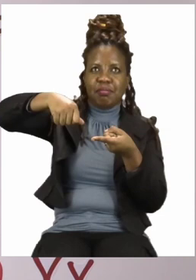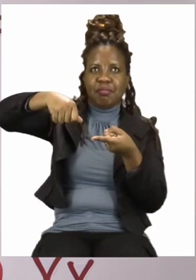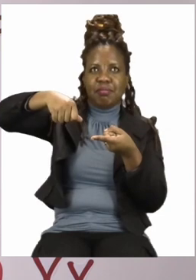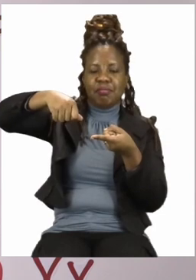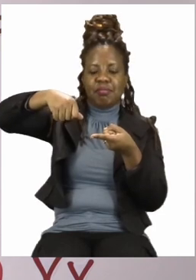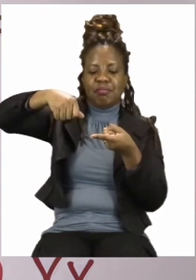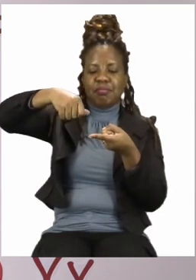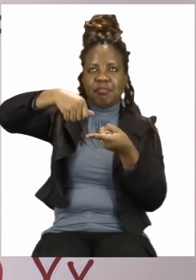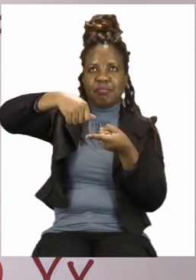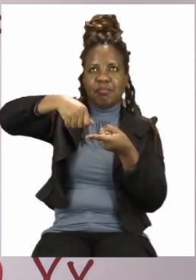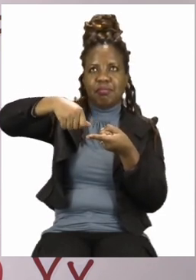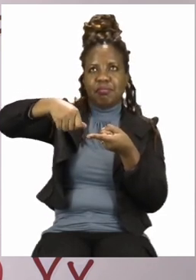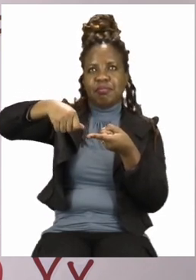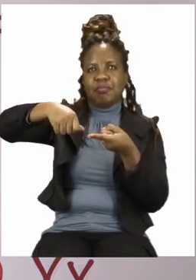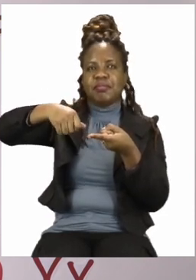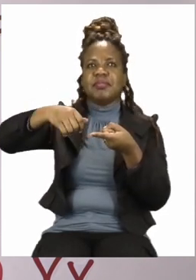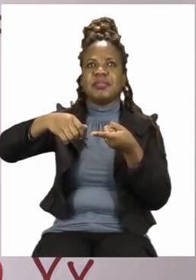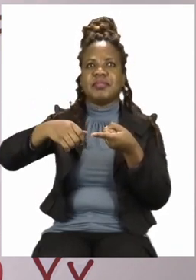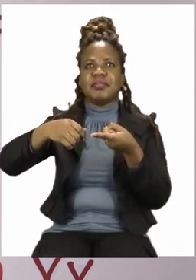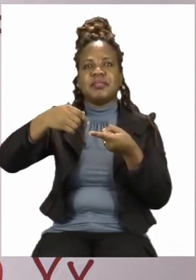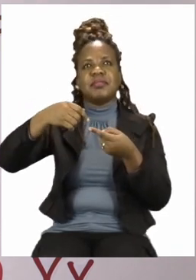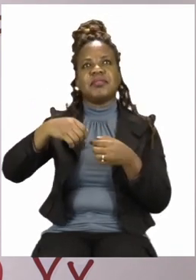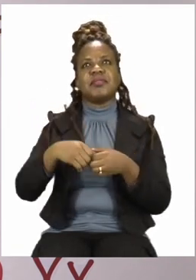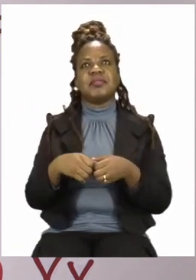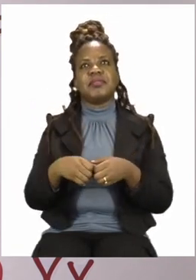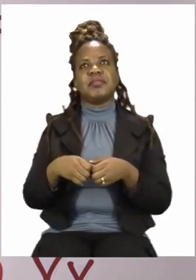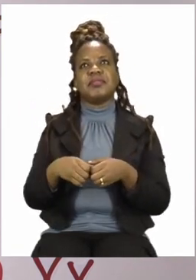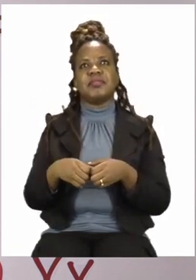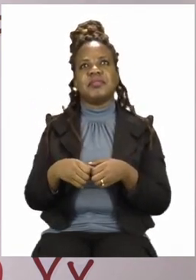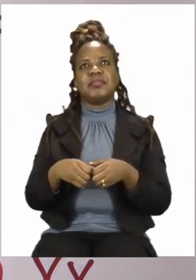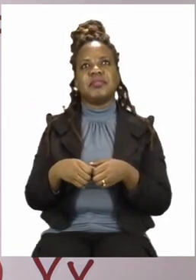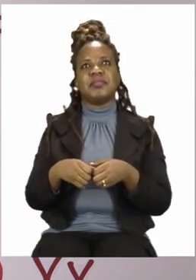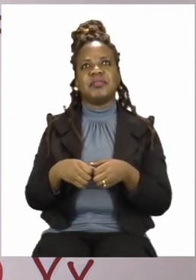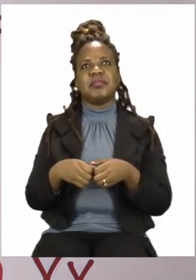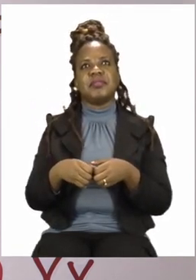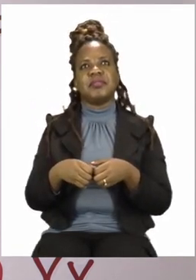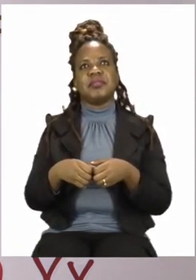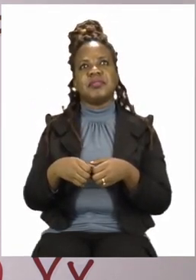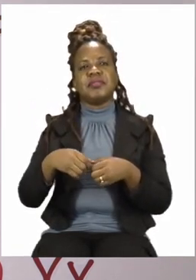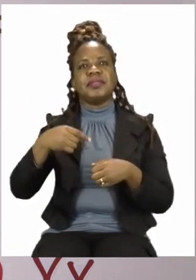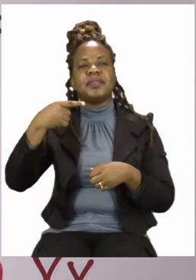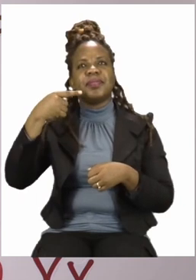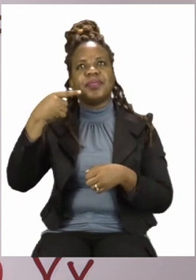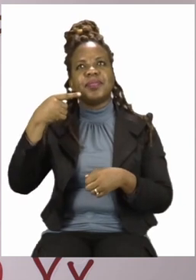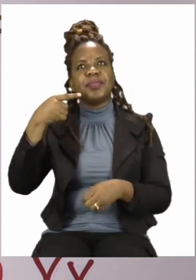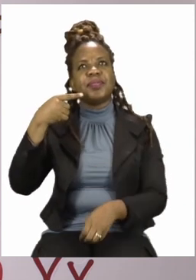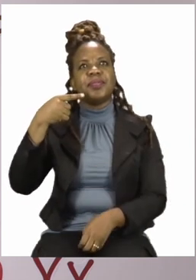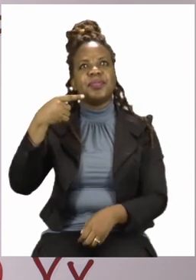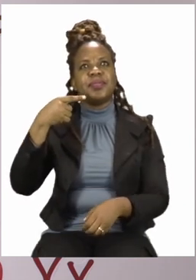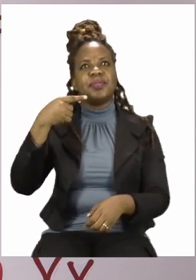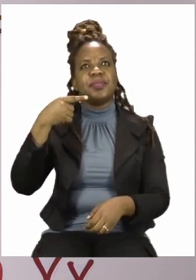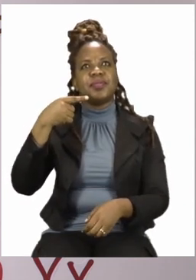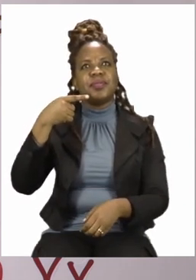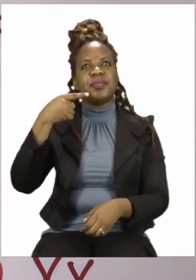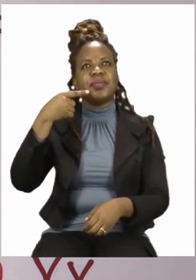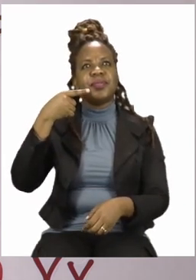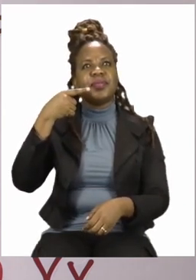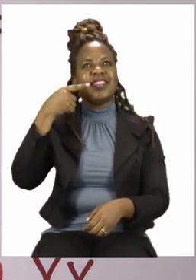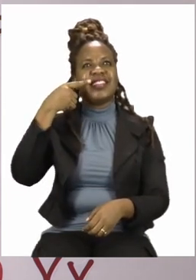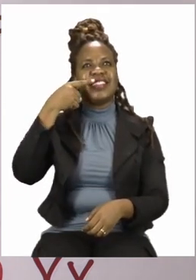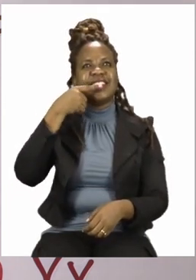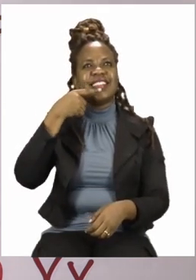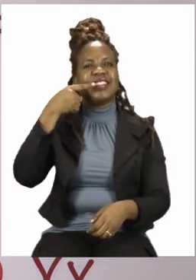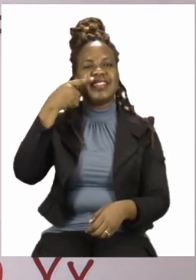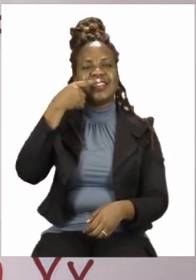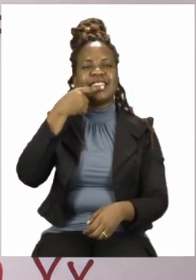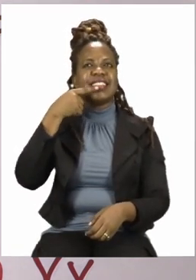top. Very good. So we have our toothbrush and we're going to brush our teeth. Now remember, when you're brushing your teeth, they are